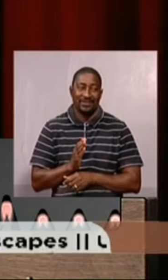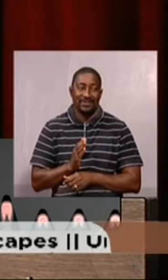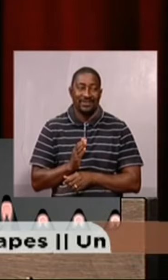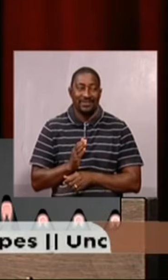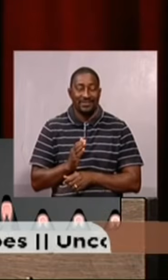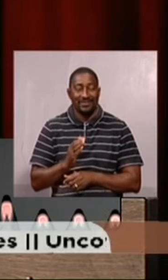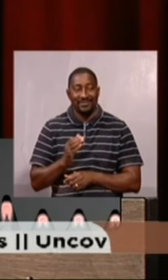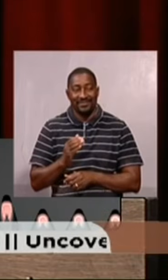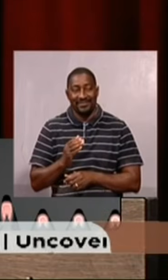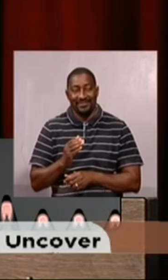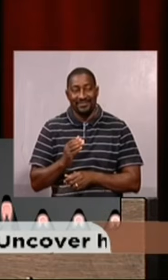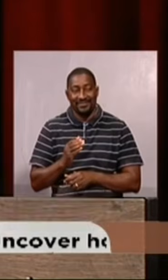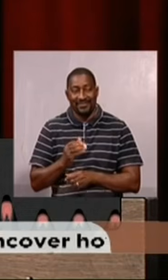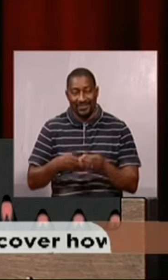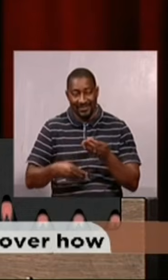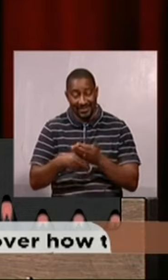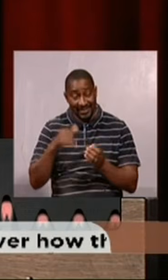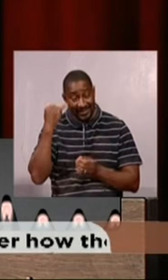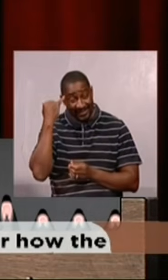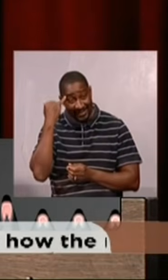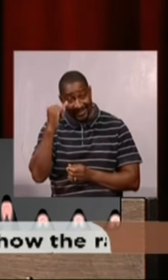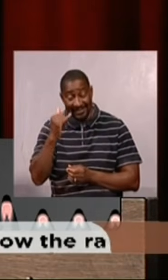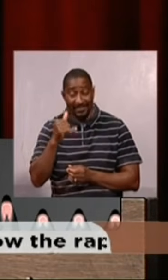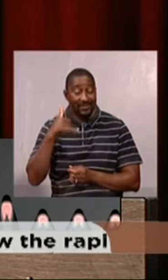call on 061-291-3339. That's